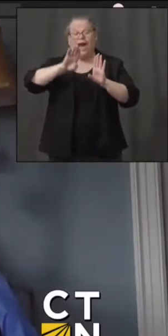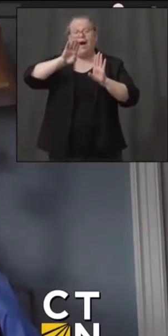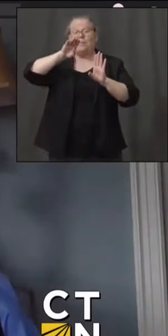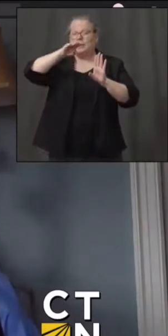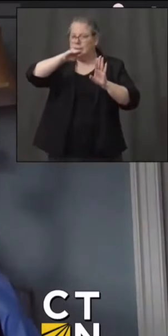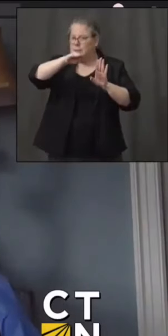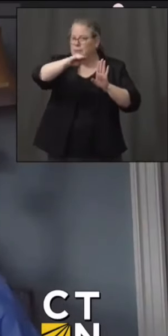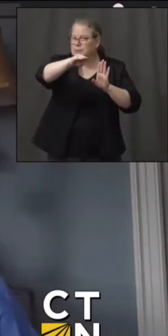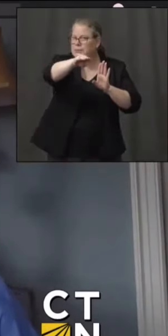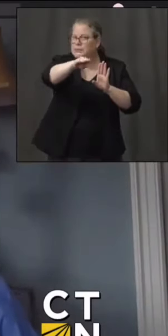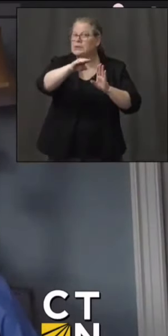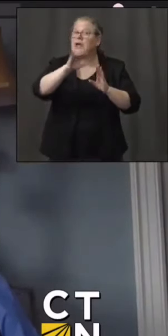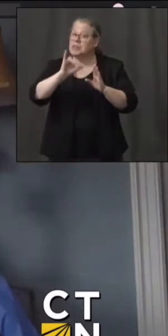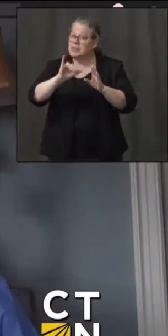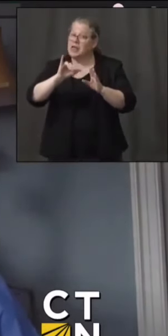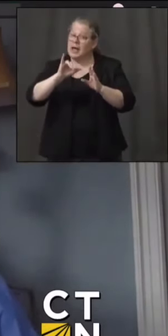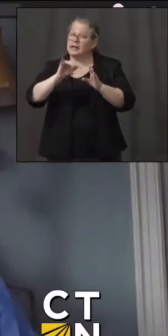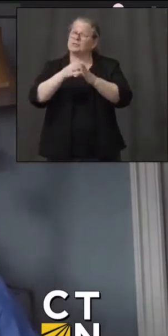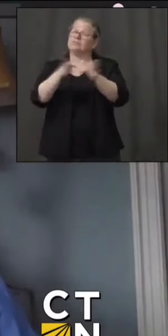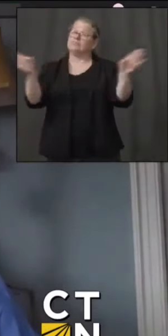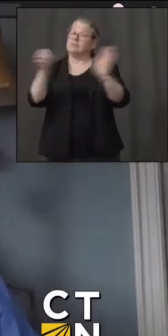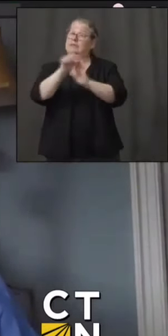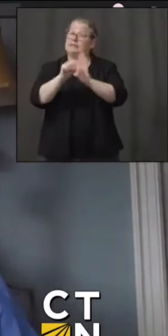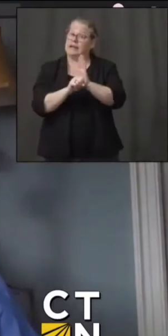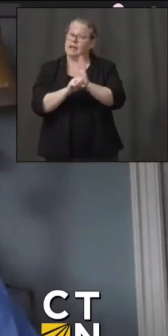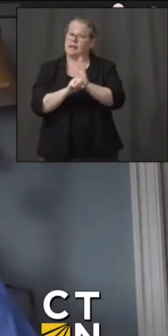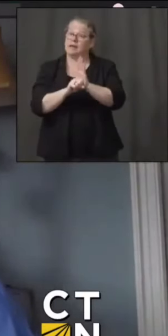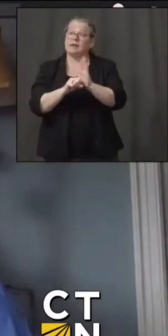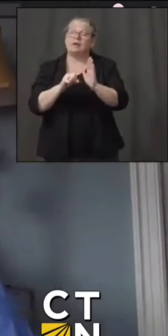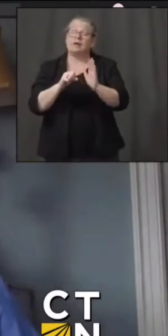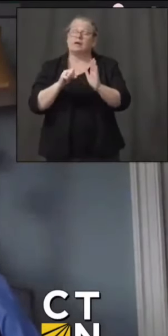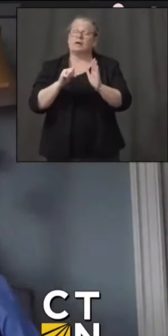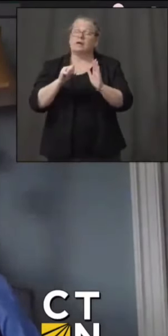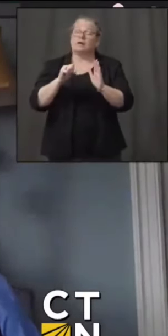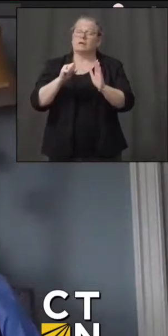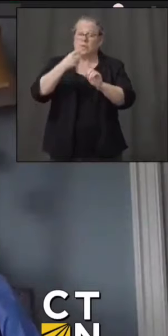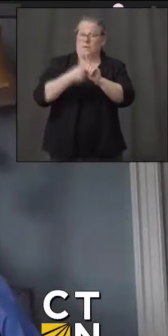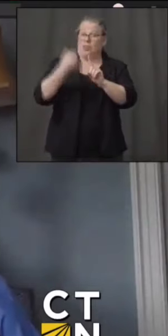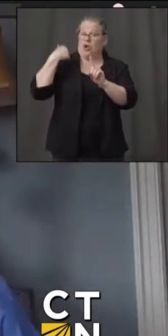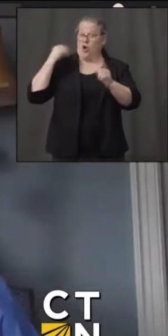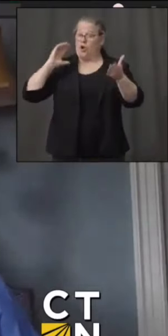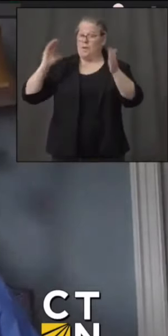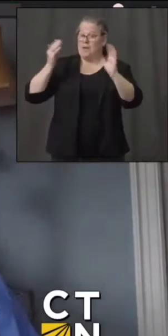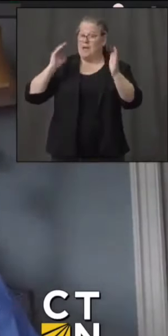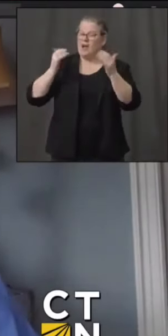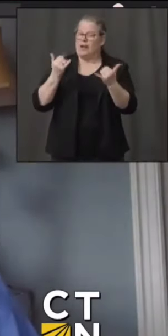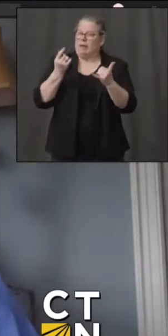I think we're in a much better position now than we were a month ago when